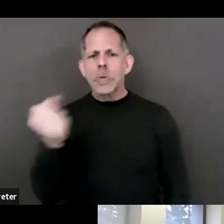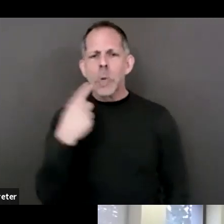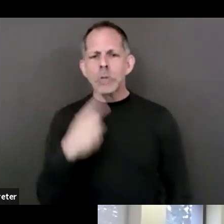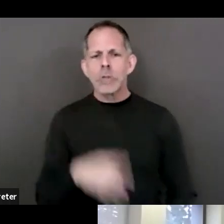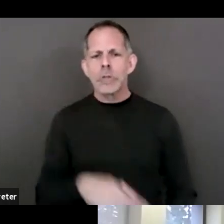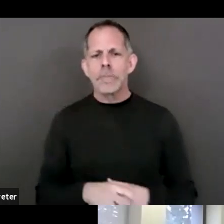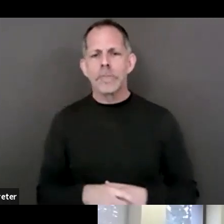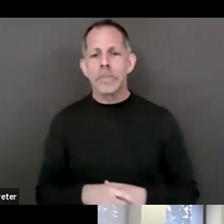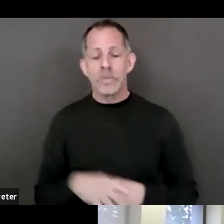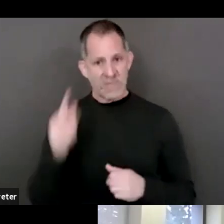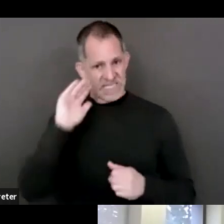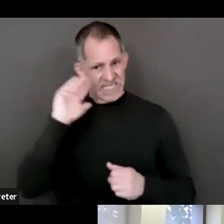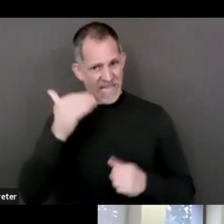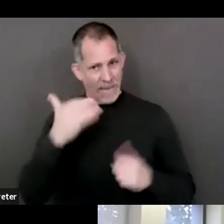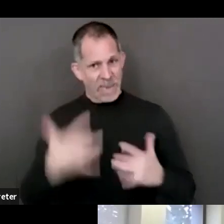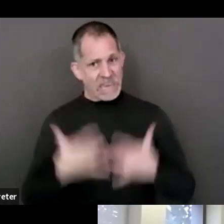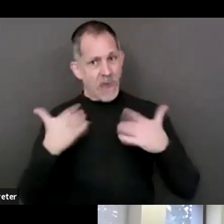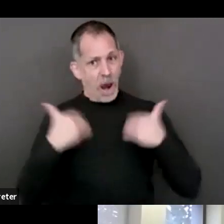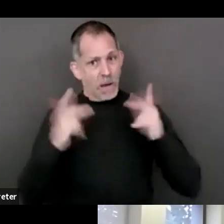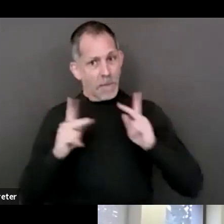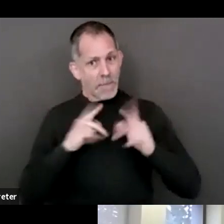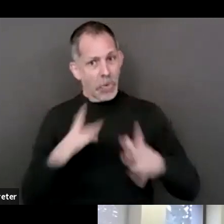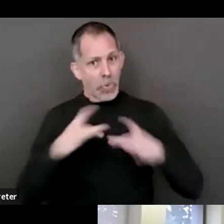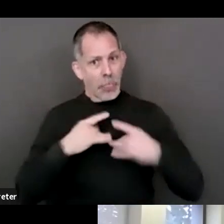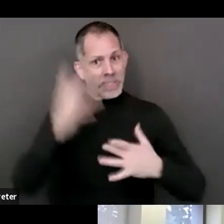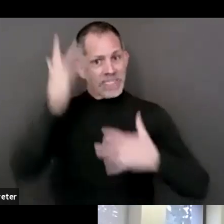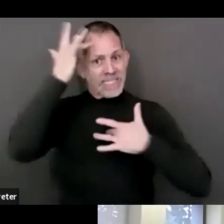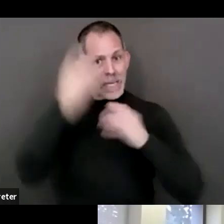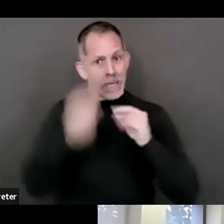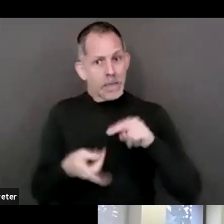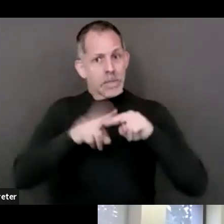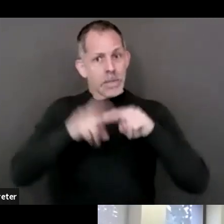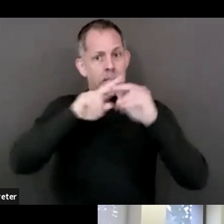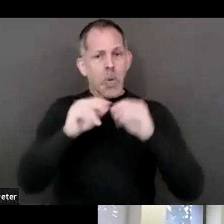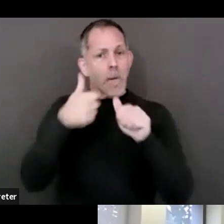rise in variants, and is the county seeing that in hospitalizations?